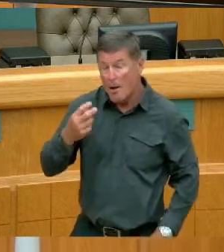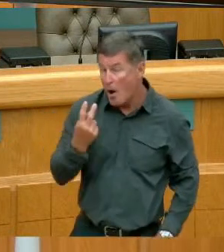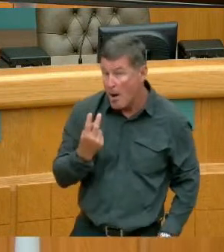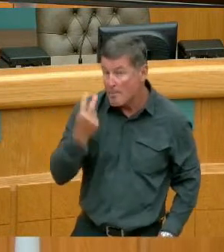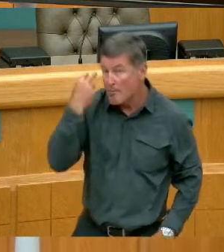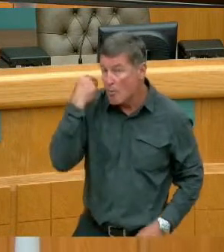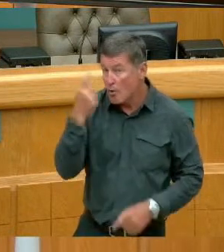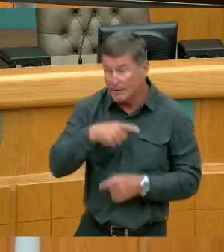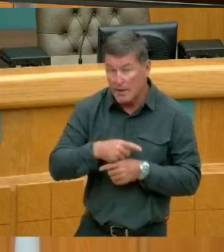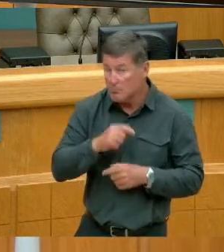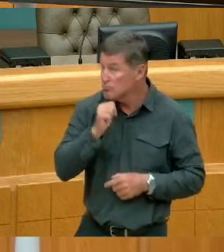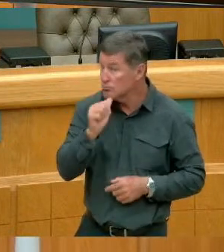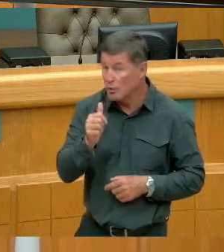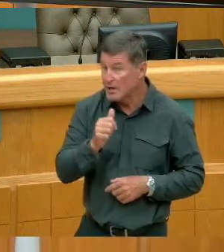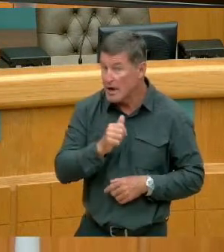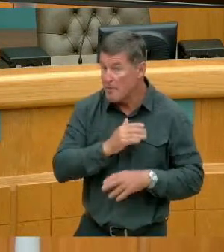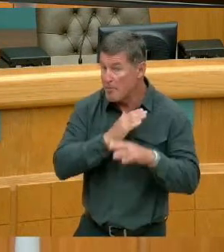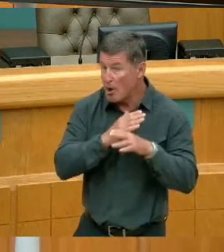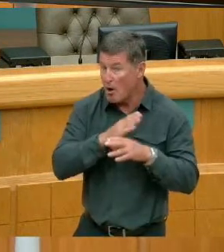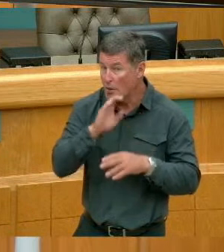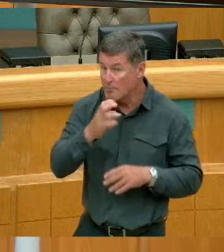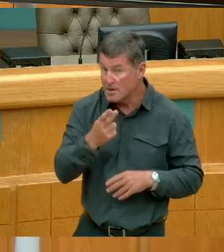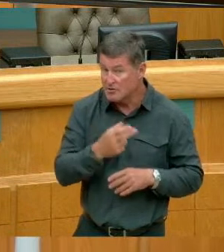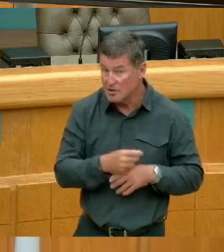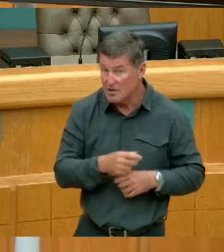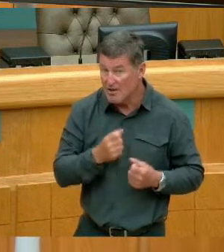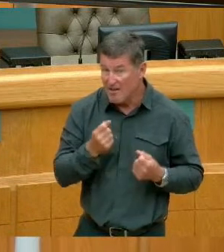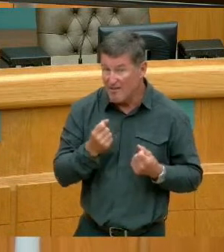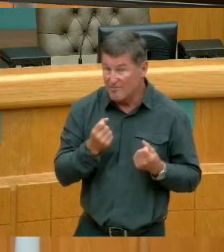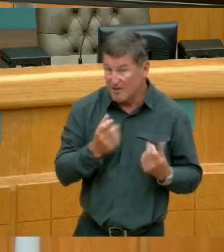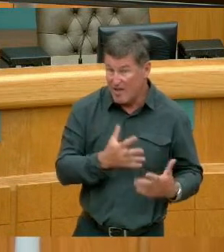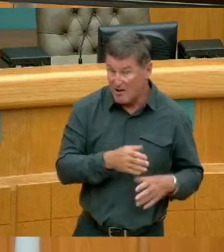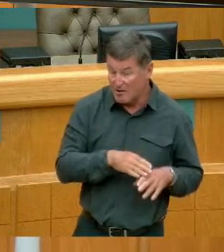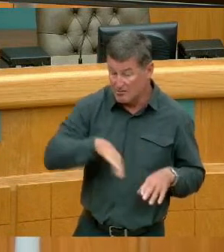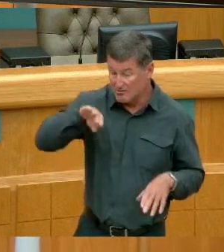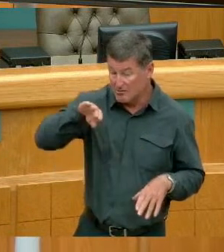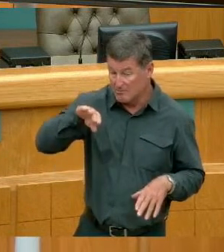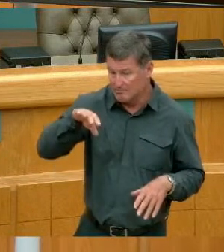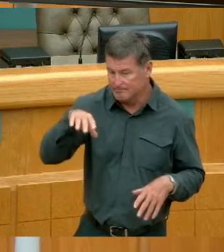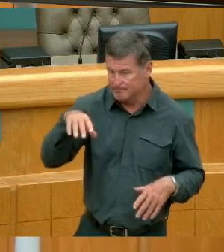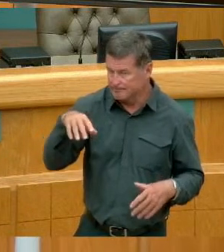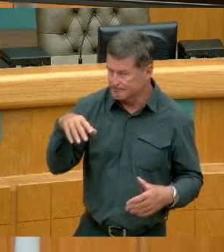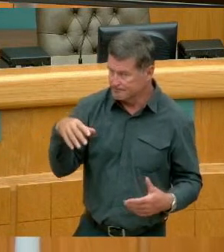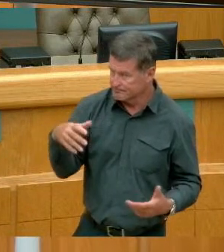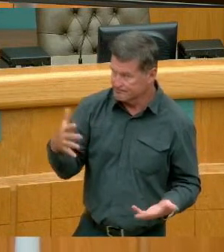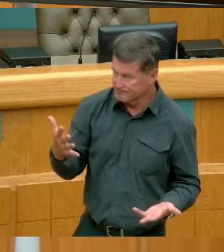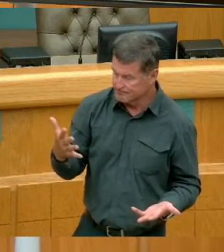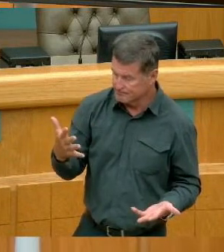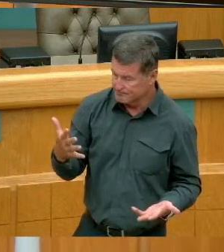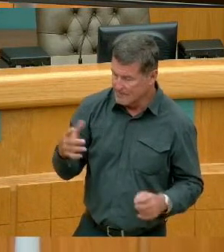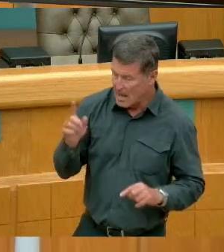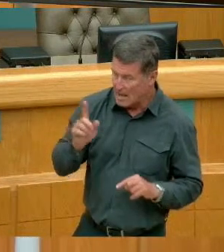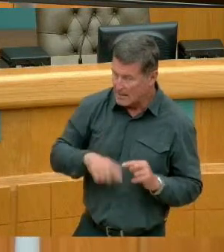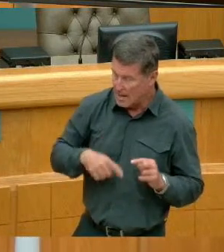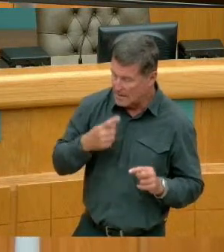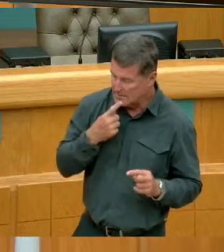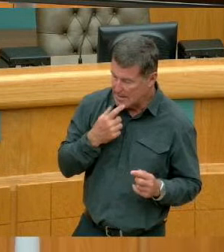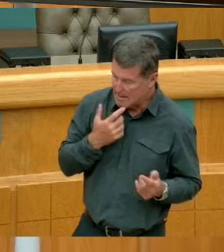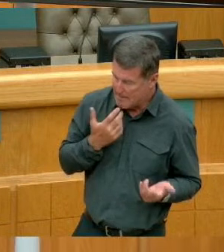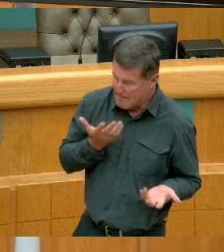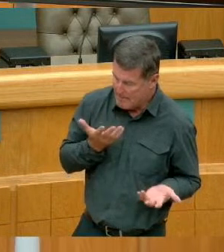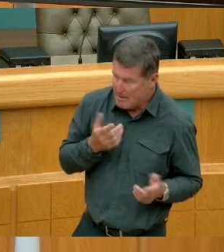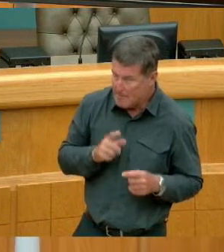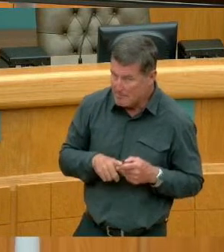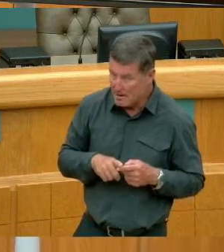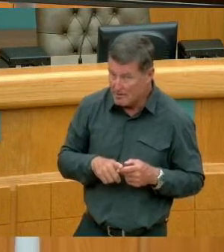I said. And how much that contributed to our current situation, of course, is completely difficult to say. But we know that the